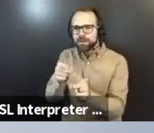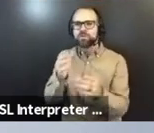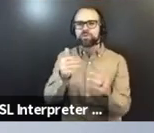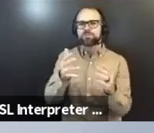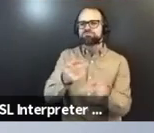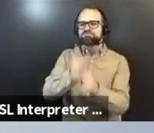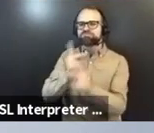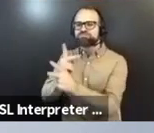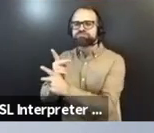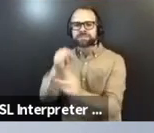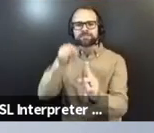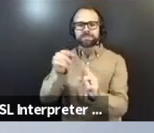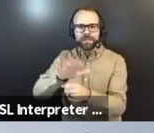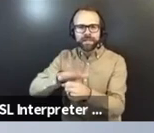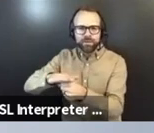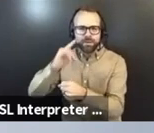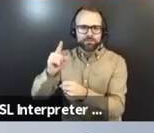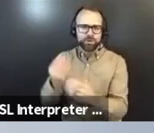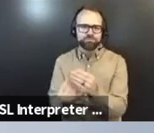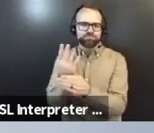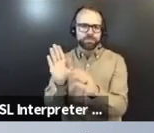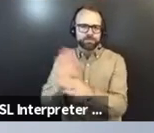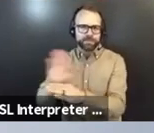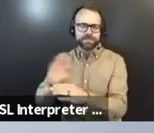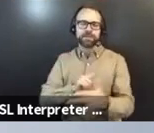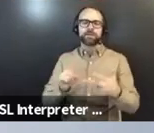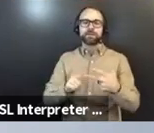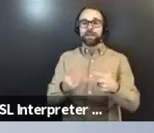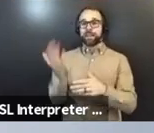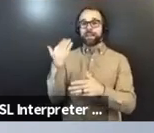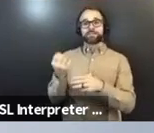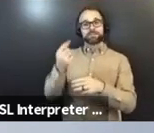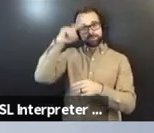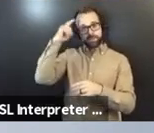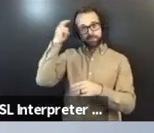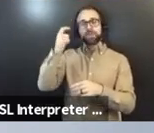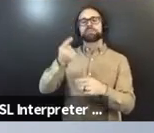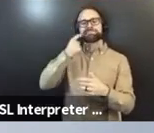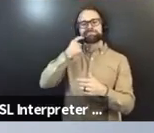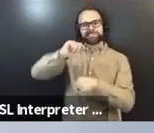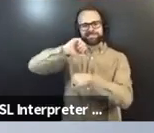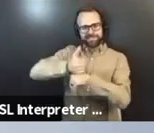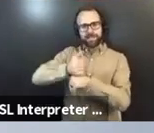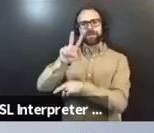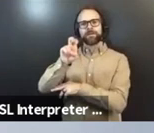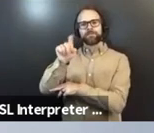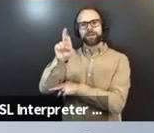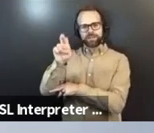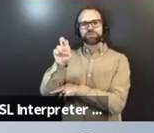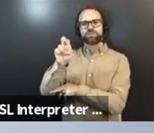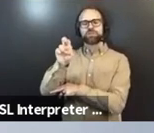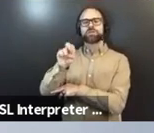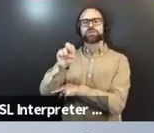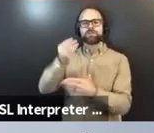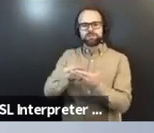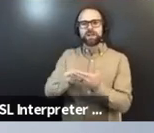to grow their business. And then our third one is our last fund that we launched last summer, which is our venture fund, where we're actually making equity investments into companies and